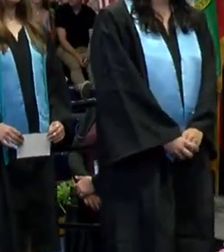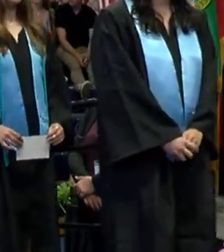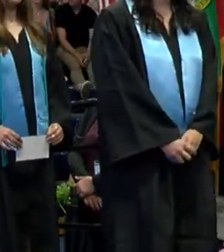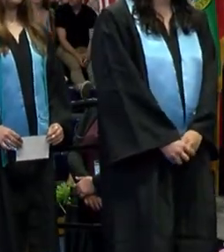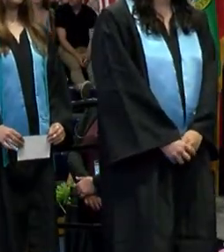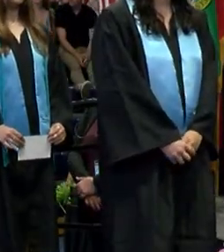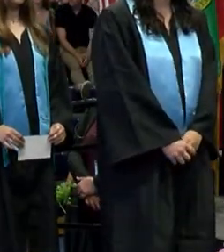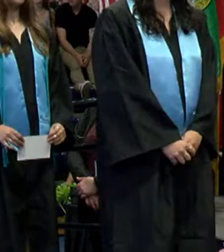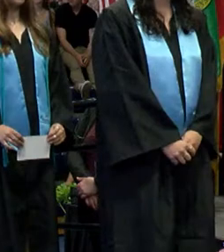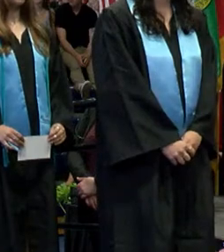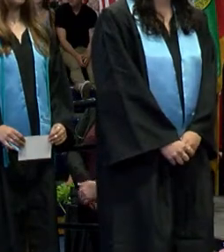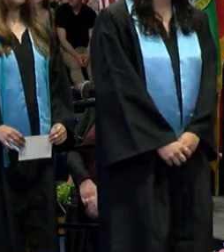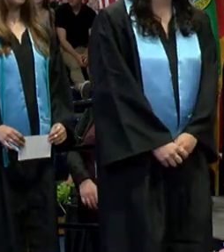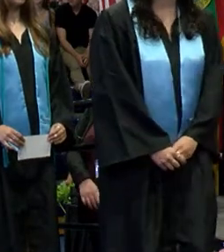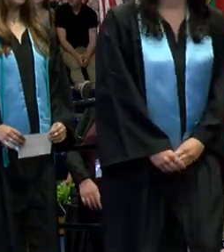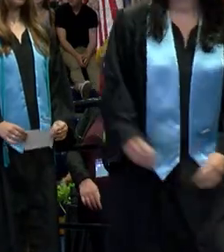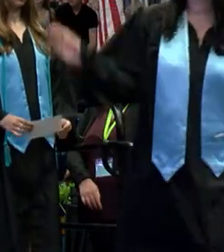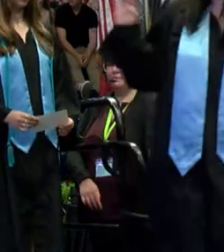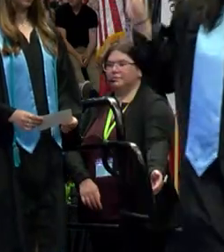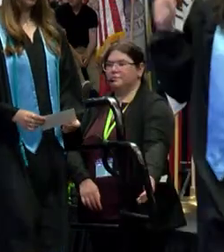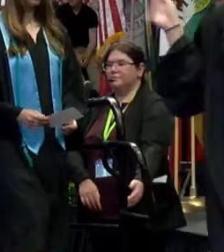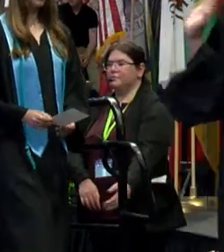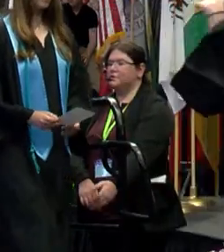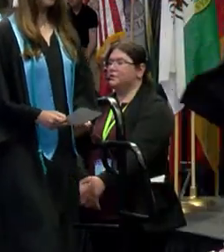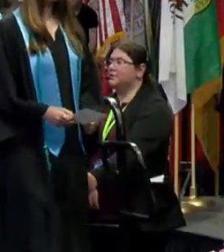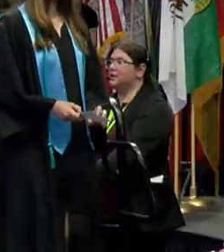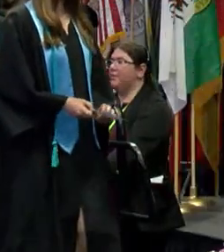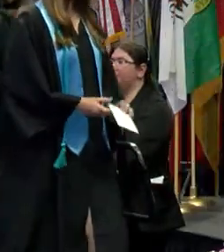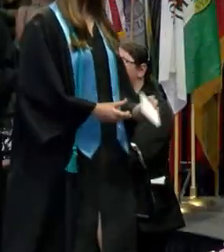Dana Concanon.